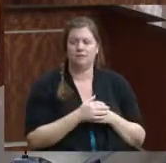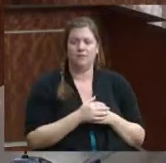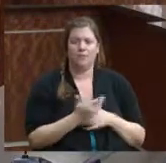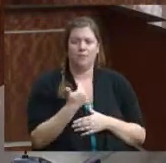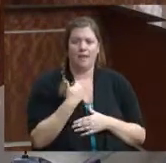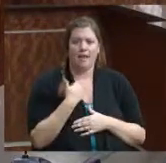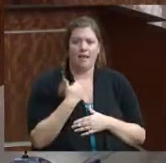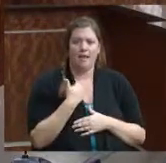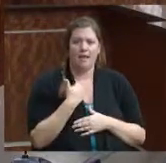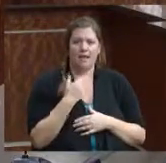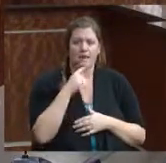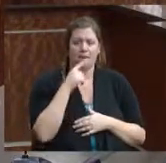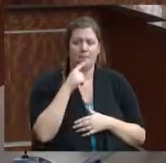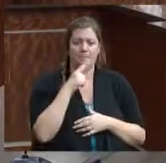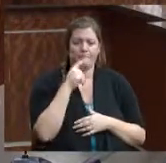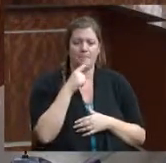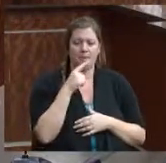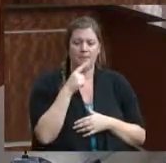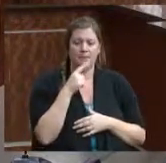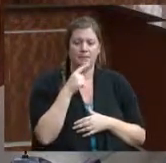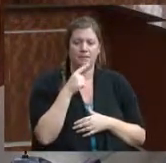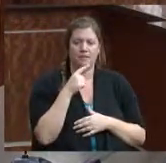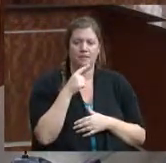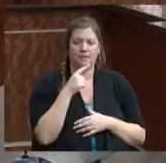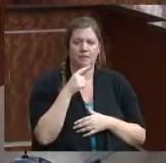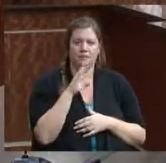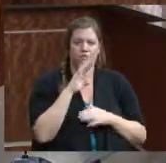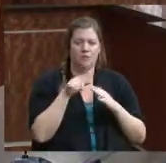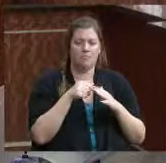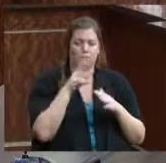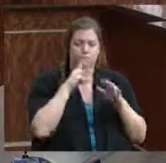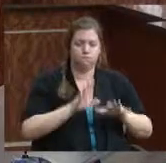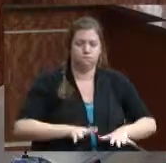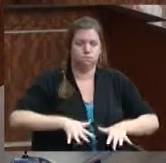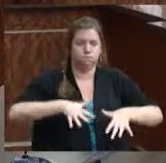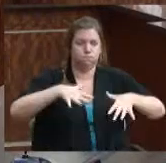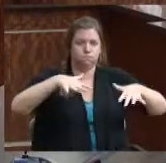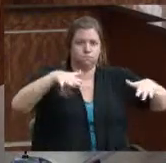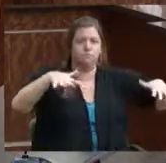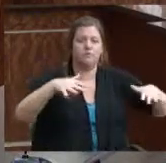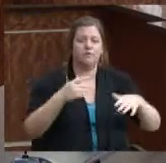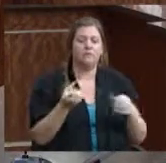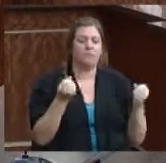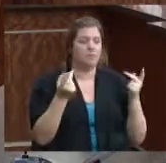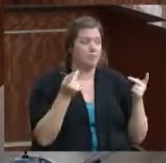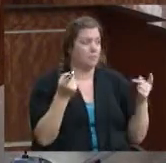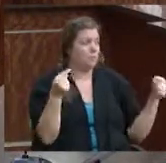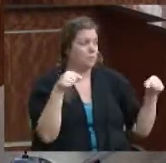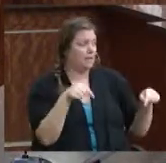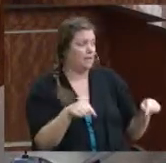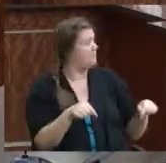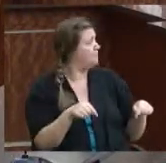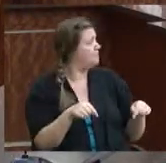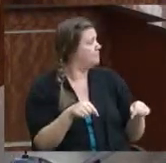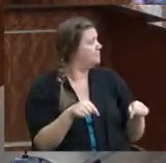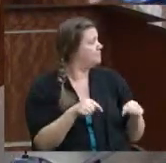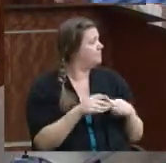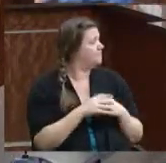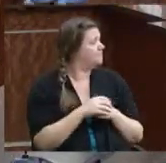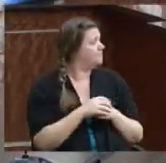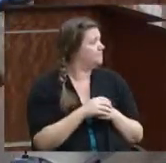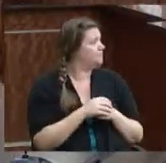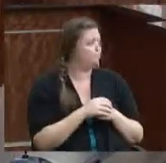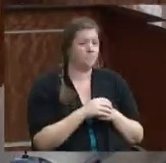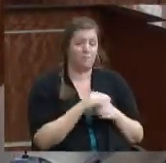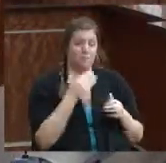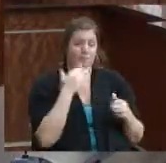have our public hearing on the flood at Partnership Hall. I want to thank all those that came out and thank Fleming for putting on the